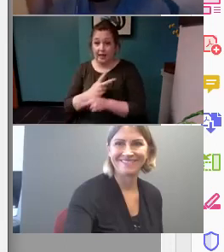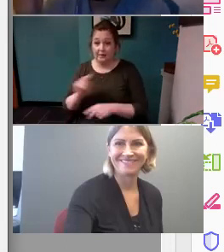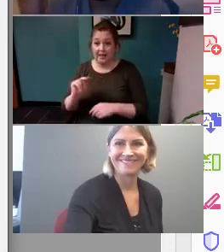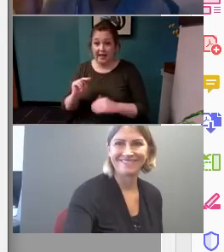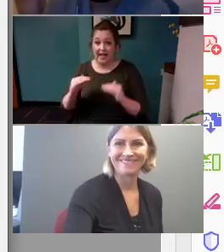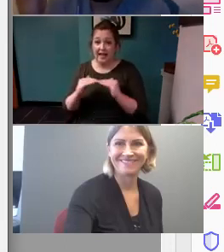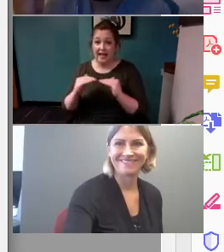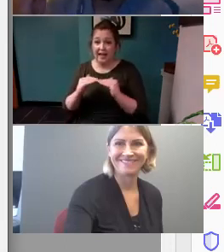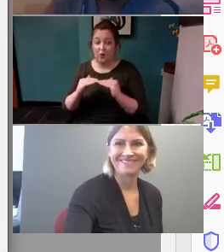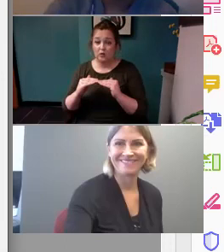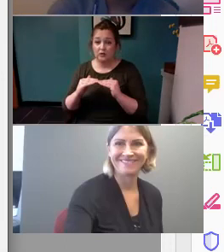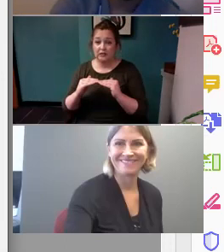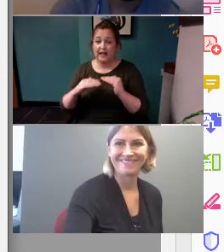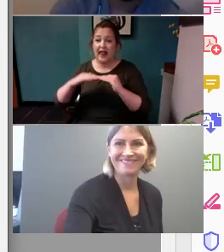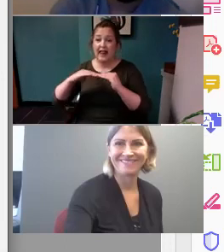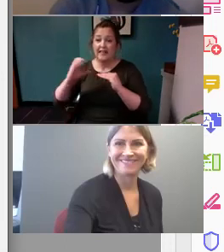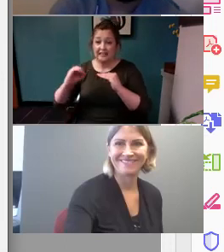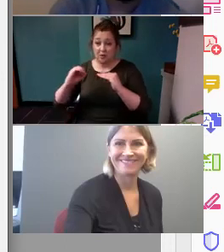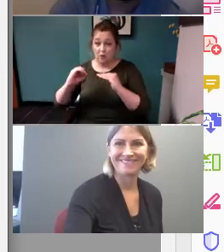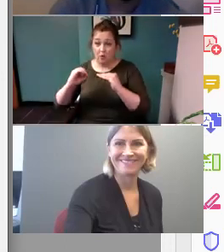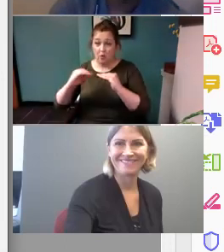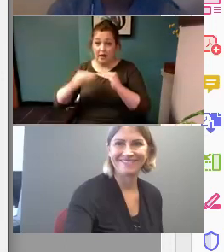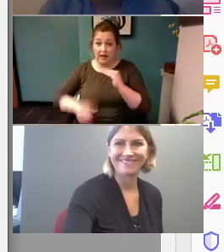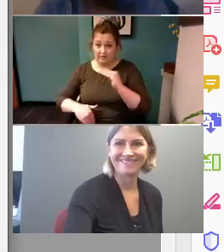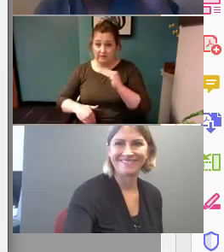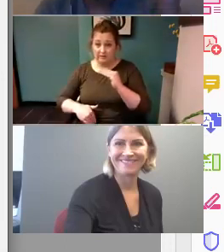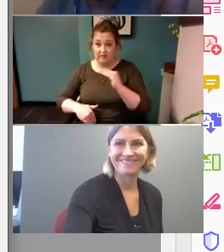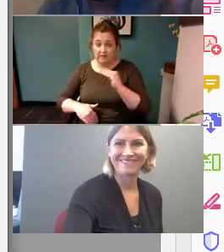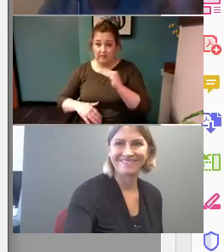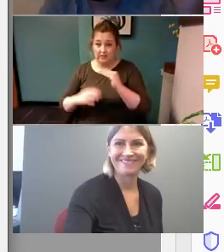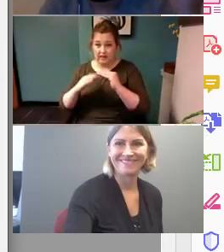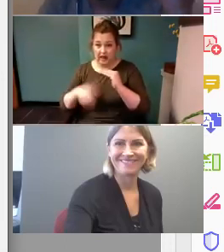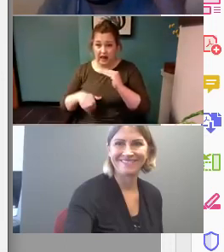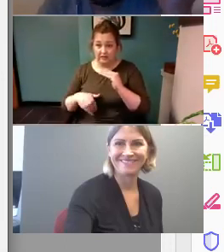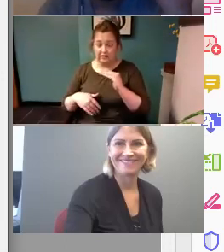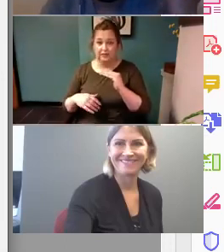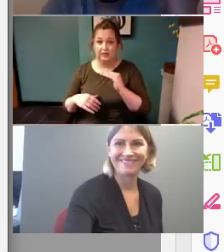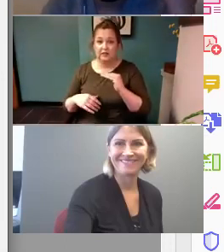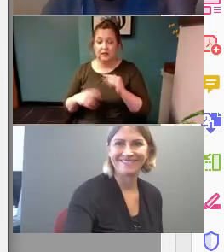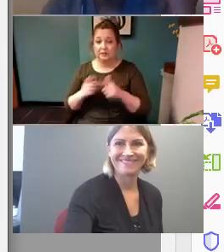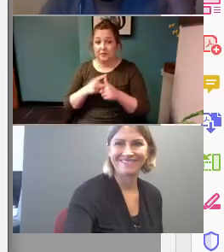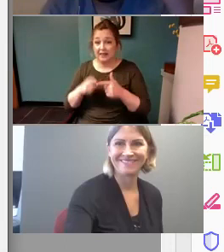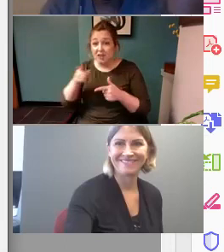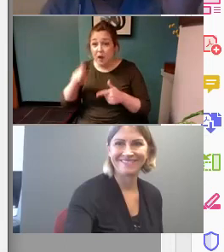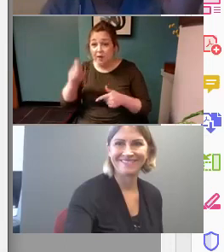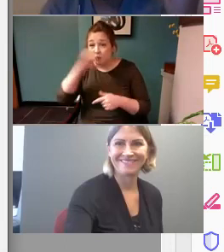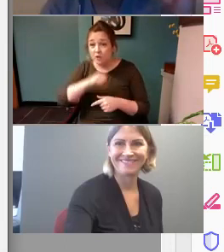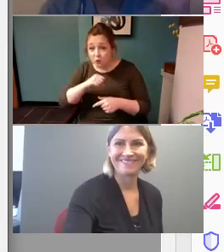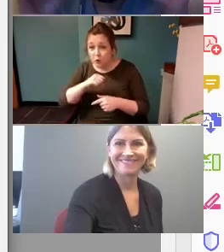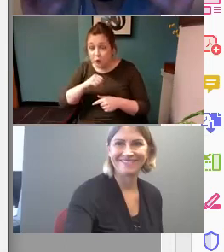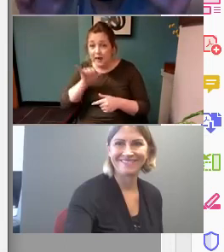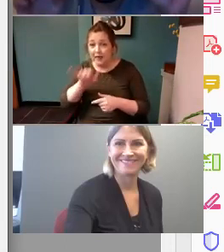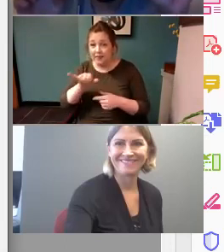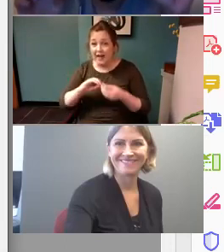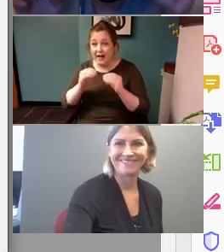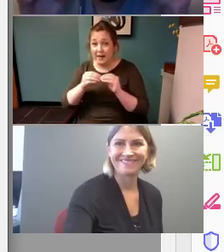If it was less than 0, then we could have assumed that this is negative, right? Obviously. And if it is